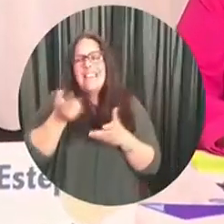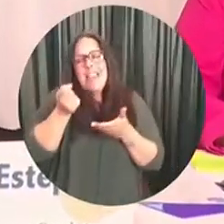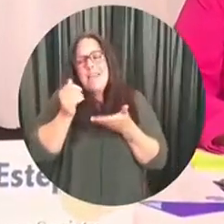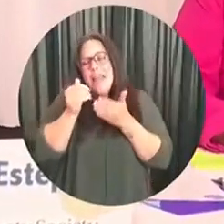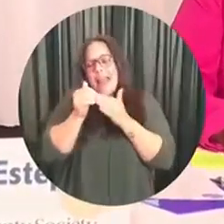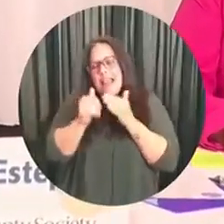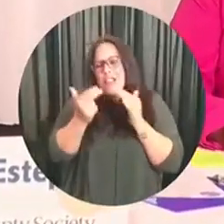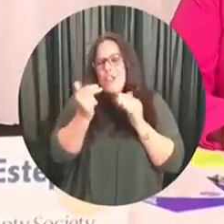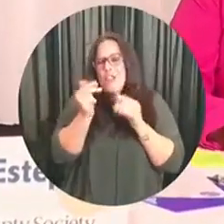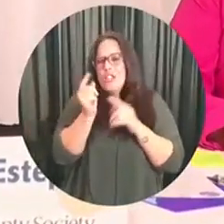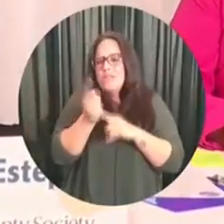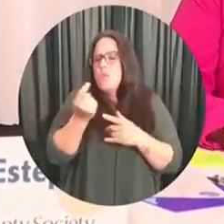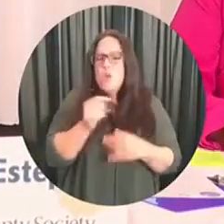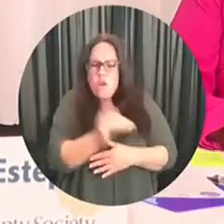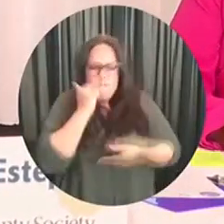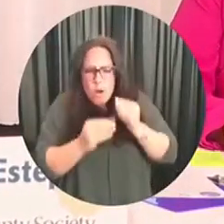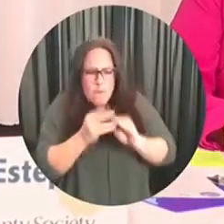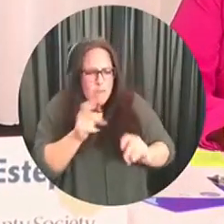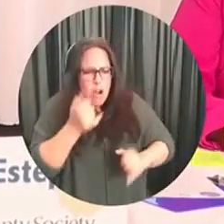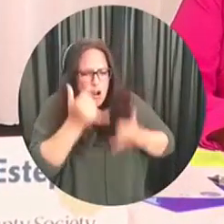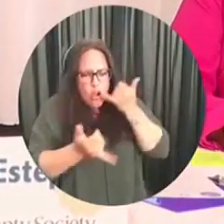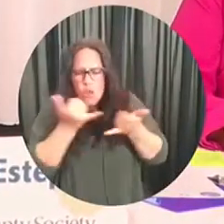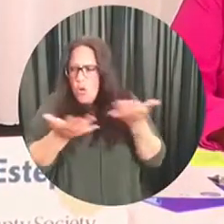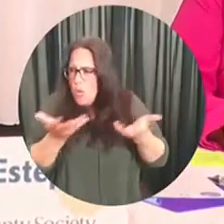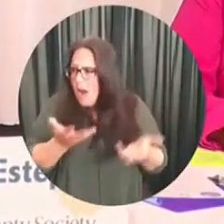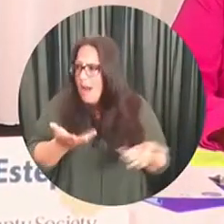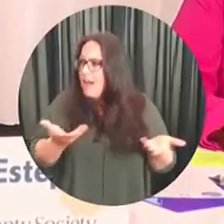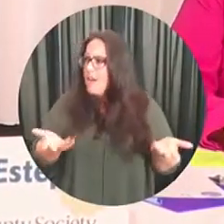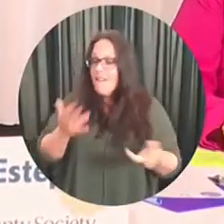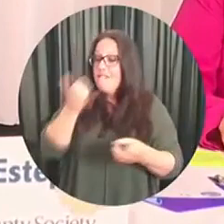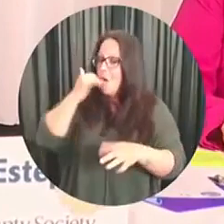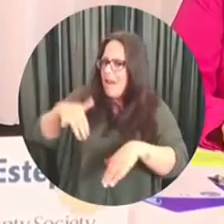number so people can reach out? Because your phone hasn't rang for the first time in a while now.